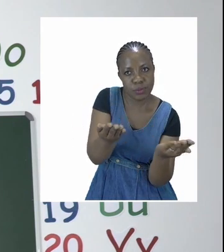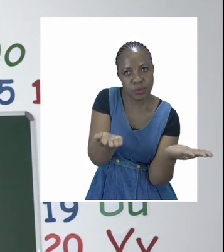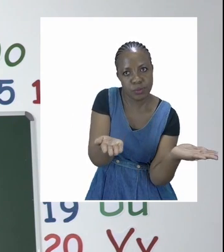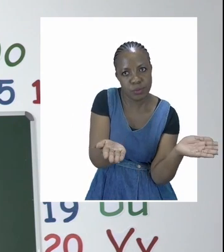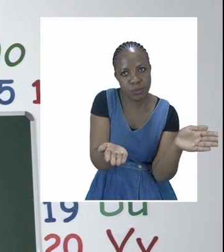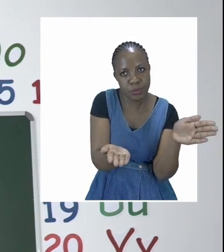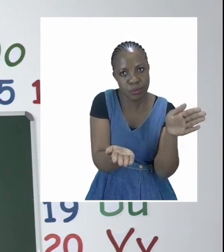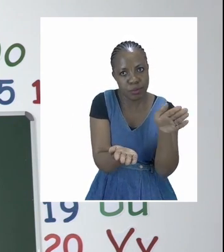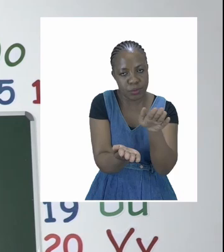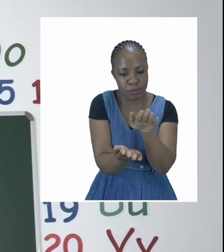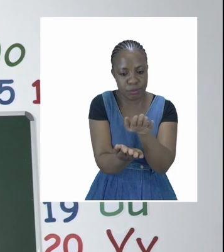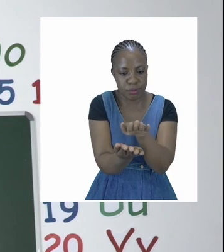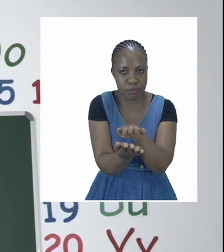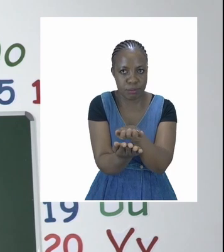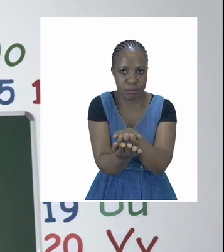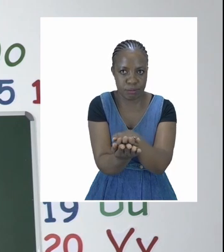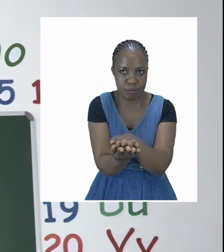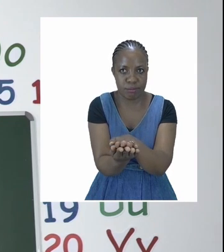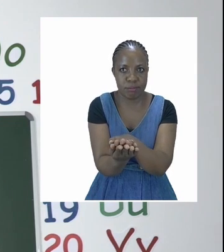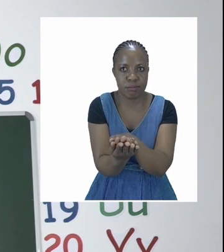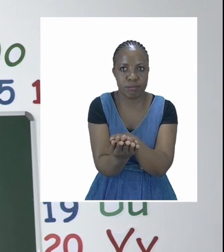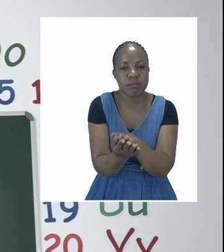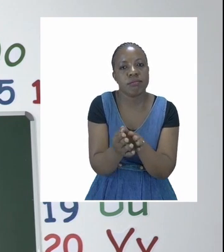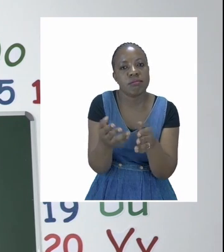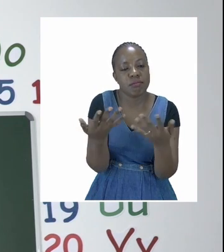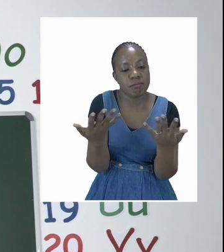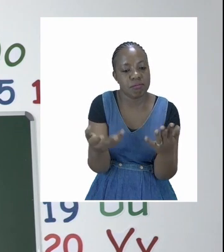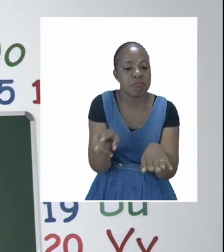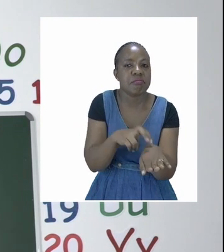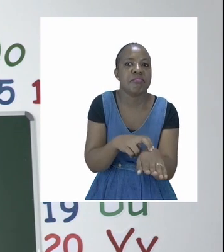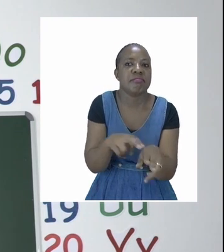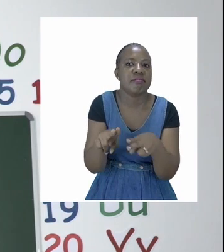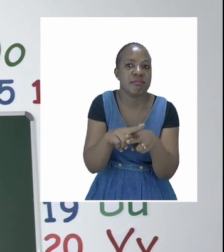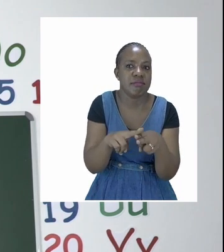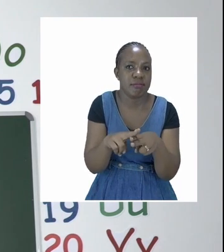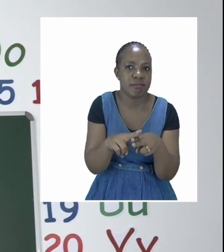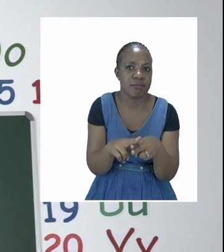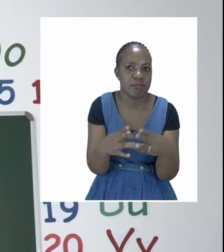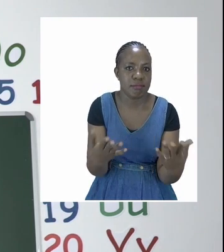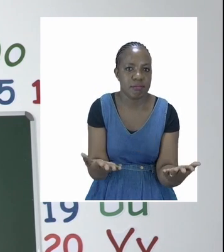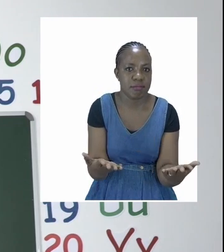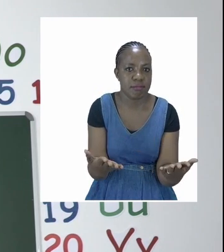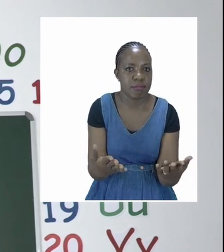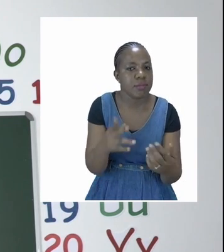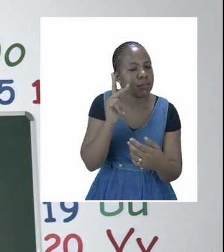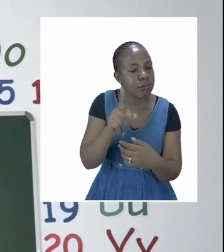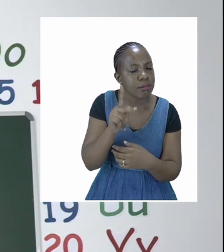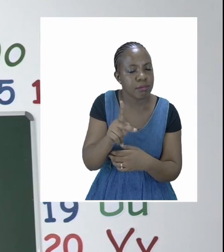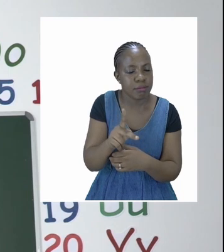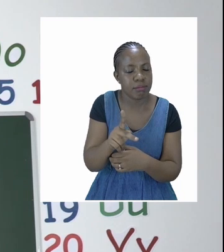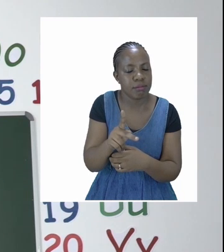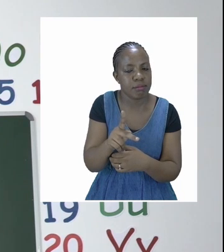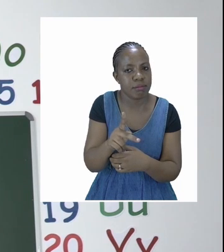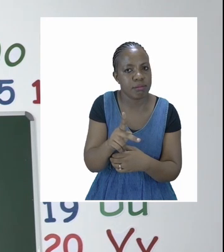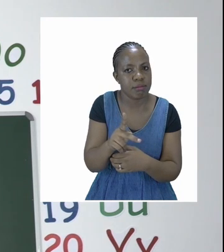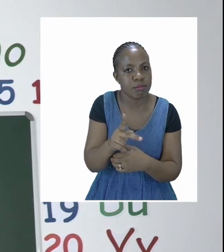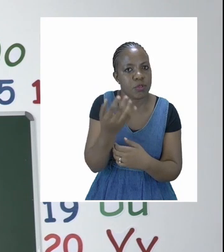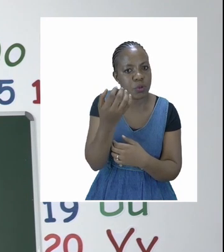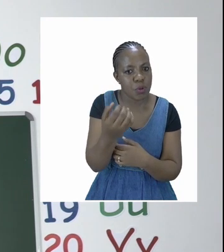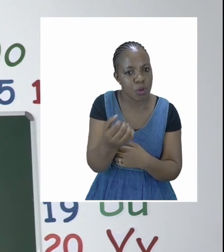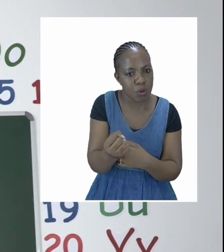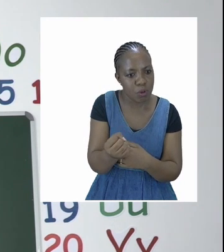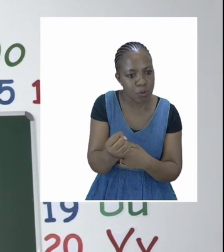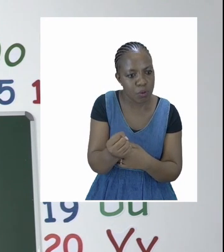it for ready to use. But there is more. We are also available on